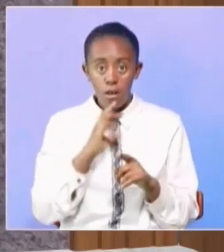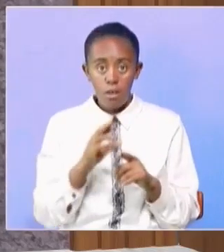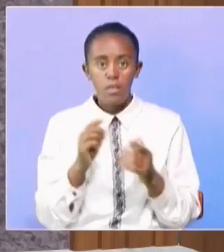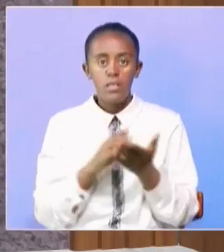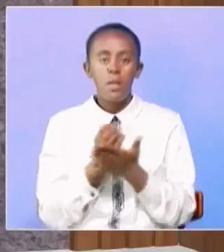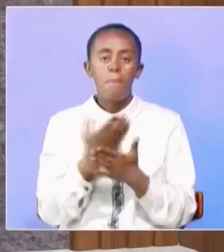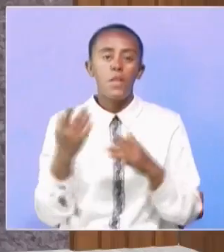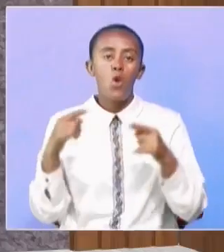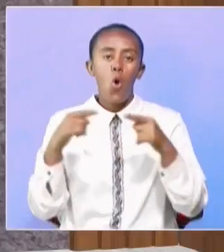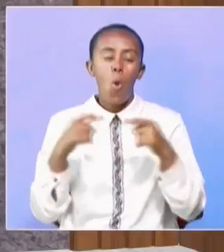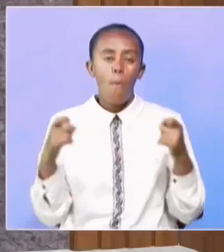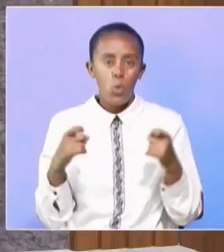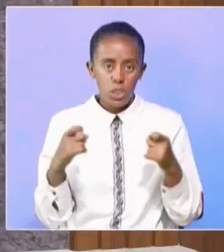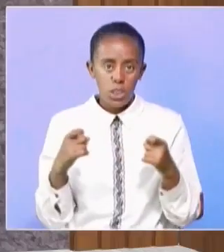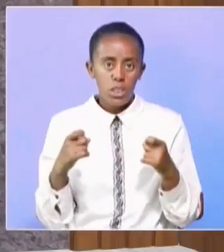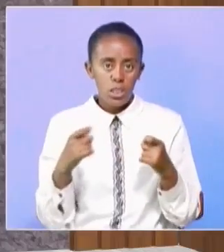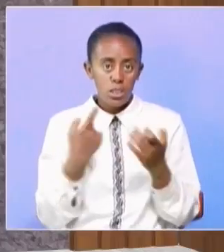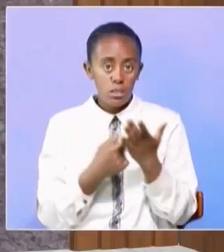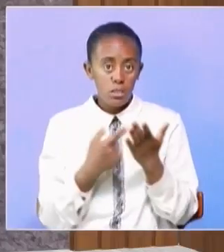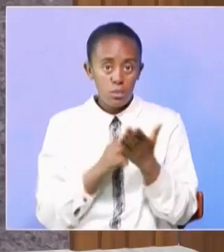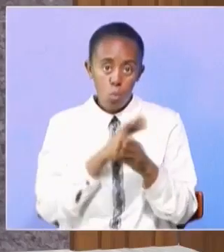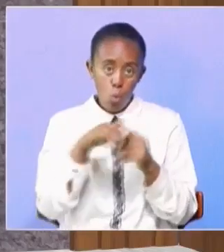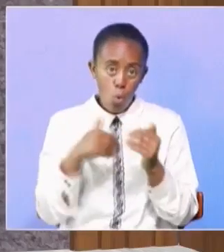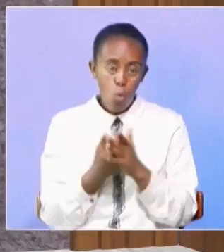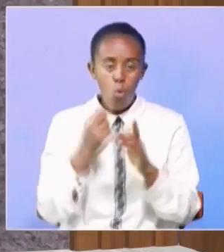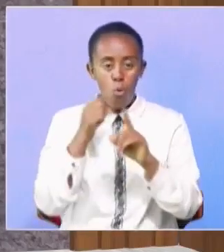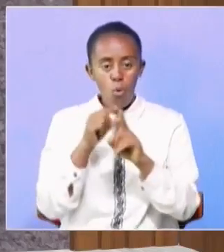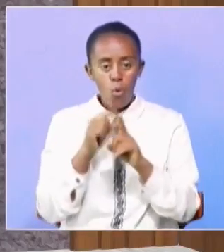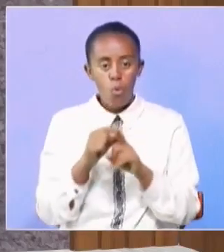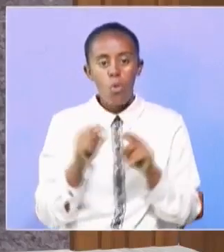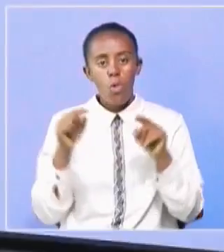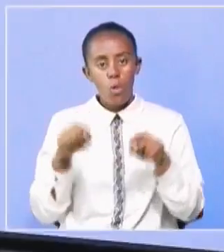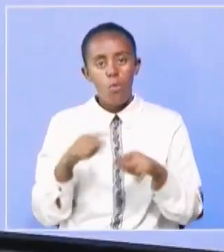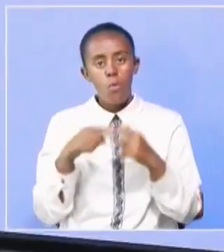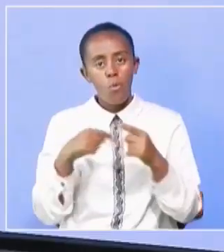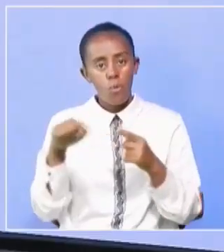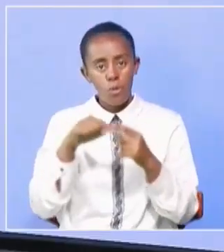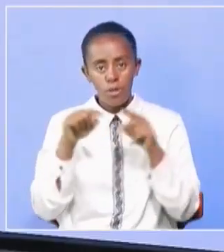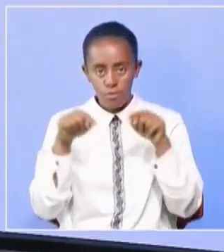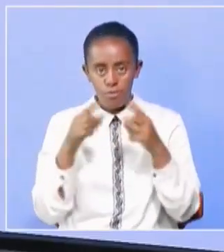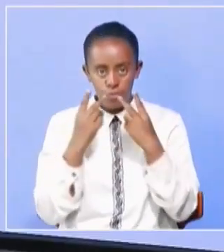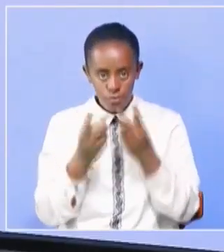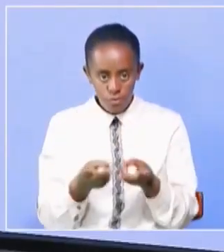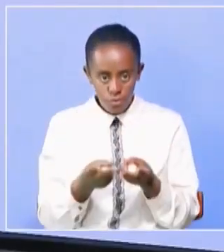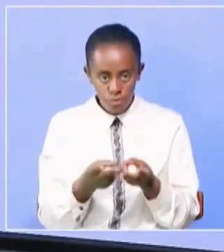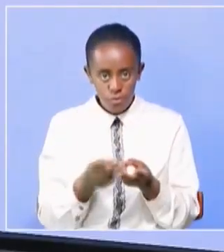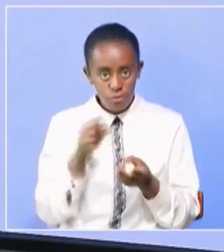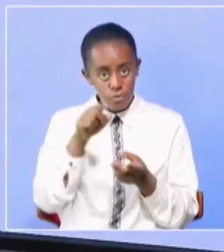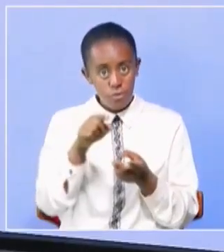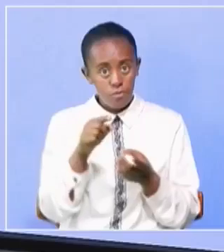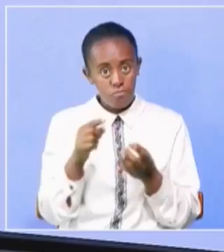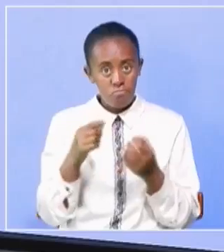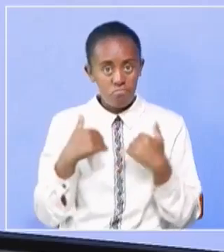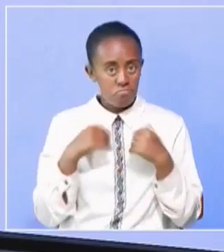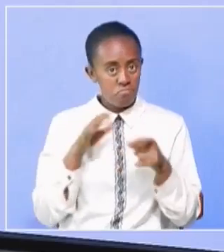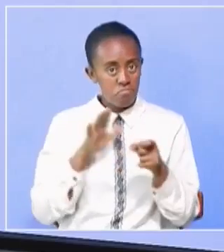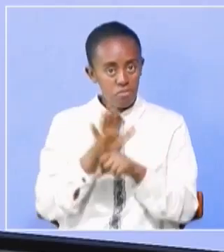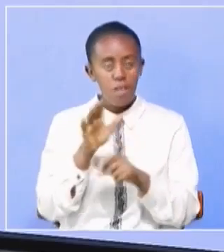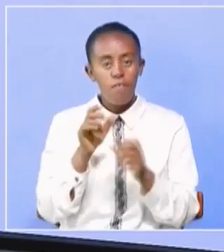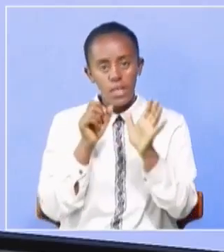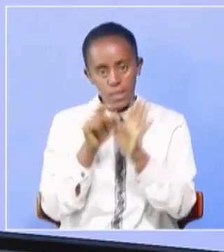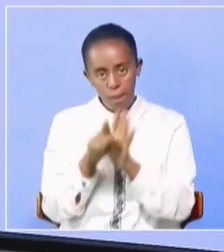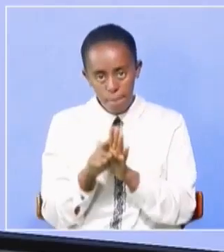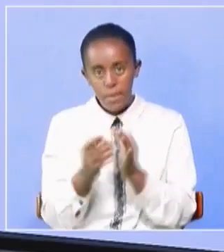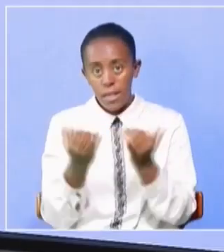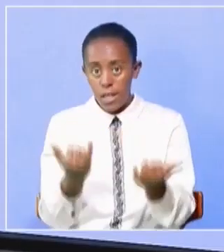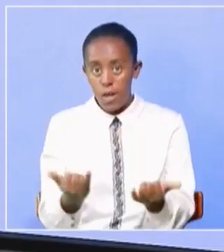Something opposite. So these are all the words that we are going to see today. And I'm sure you have enough examples.